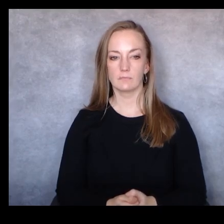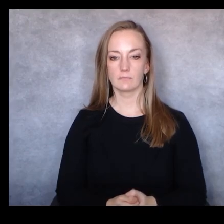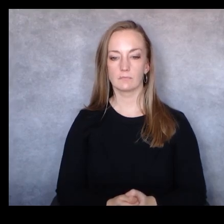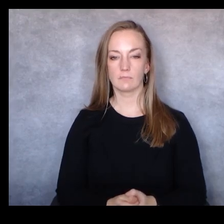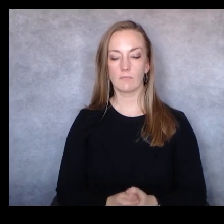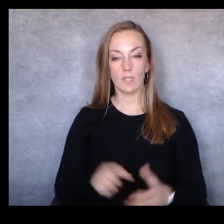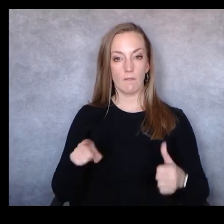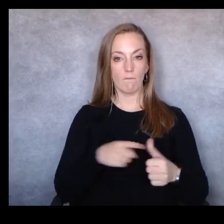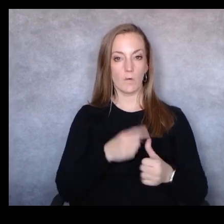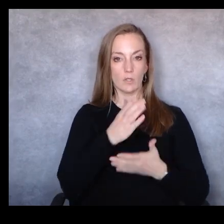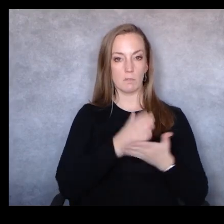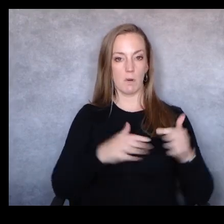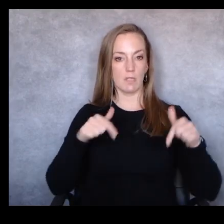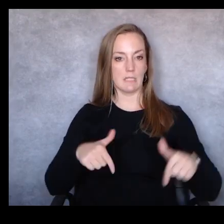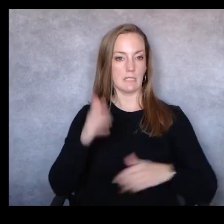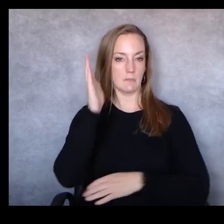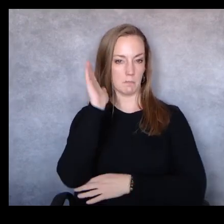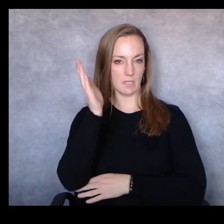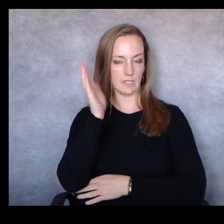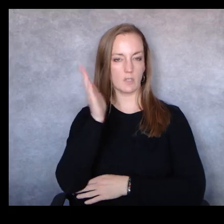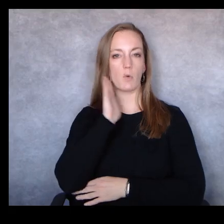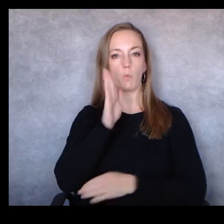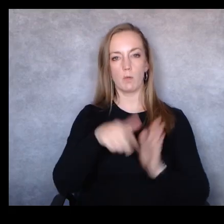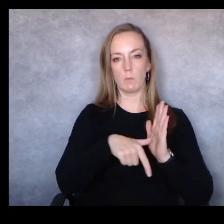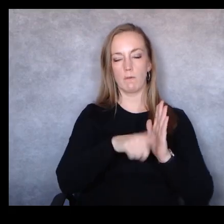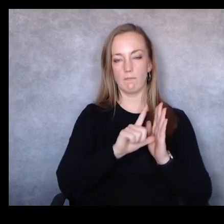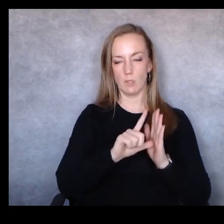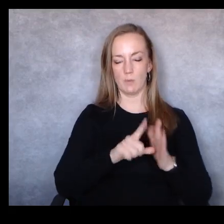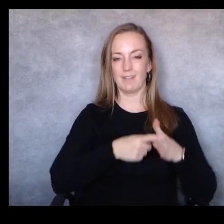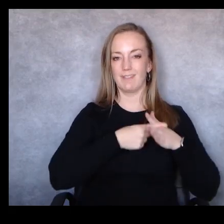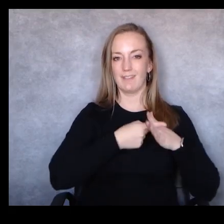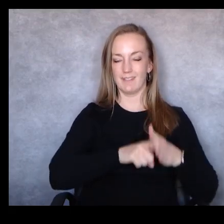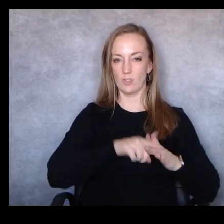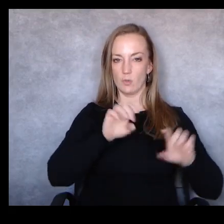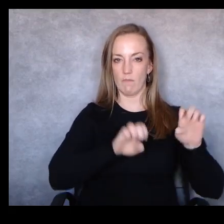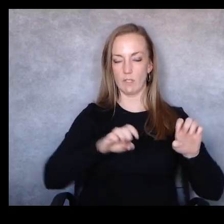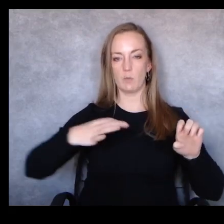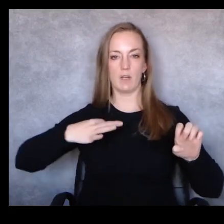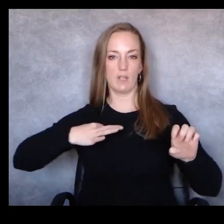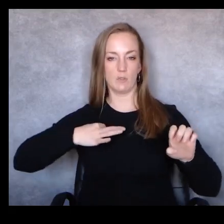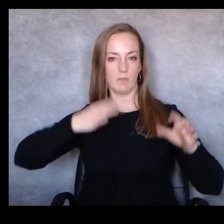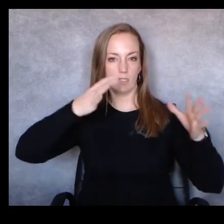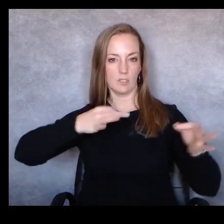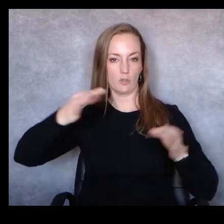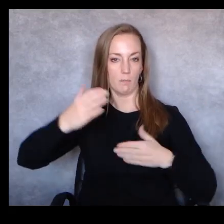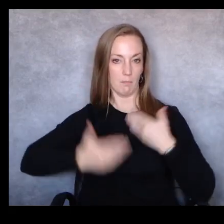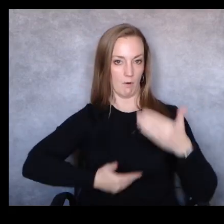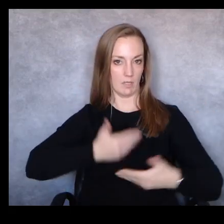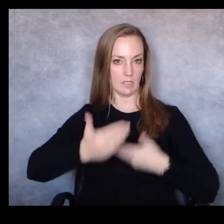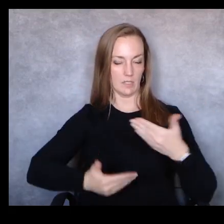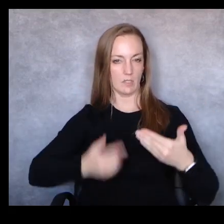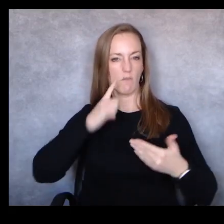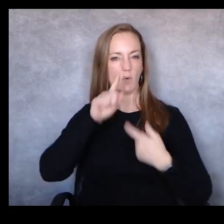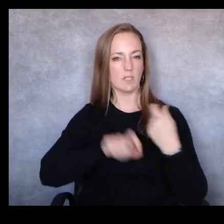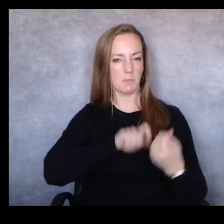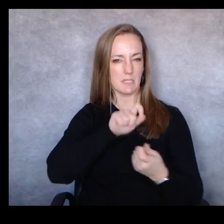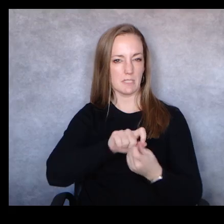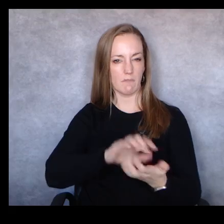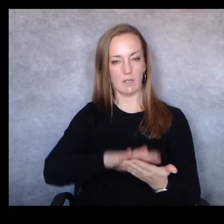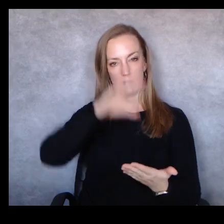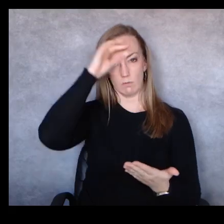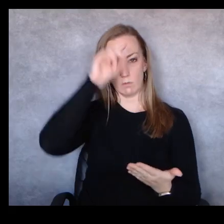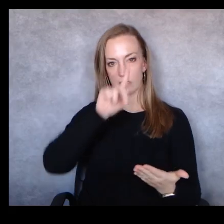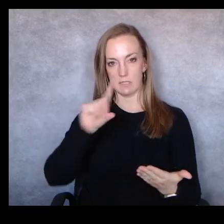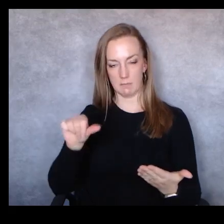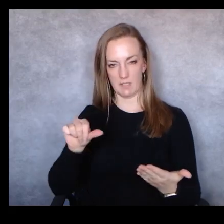The first part of this presentation will review the initial evaluation and eligibility determination process for a specific learning